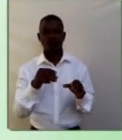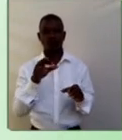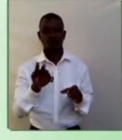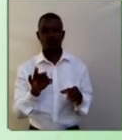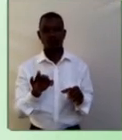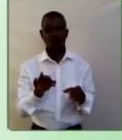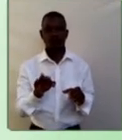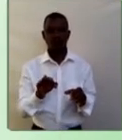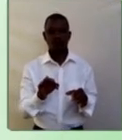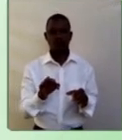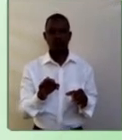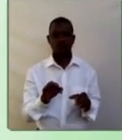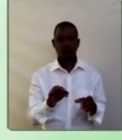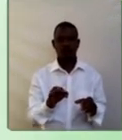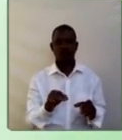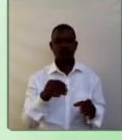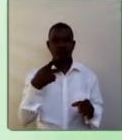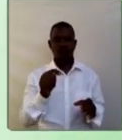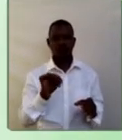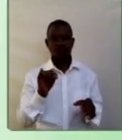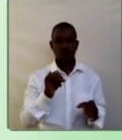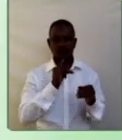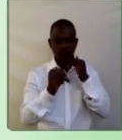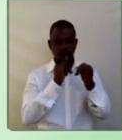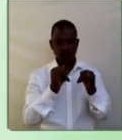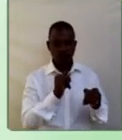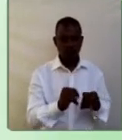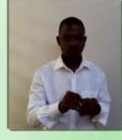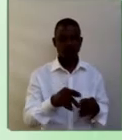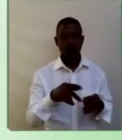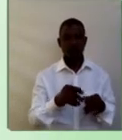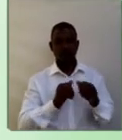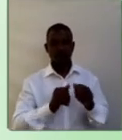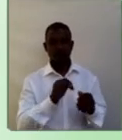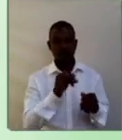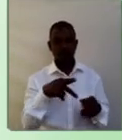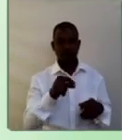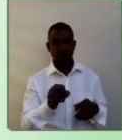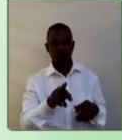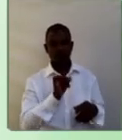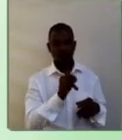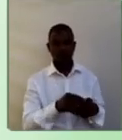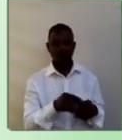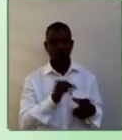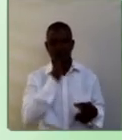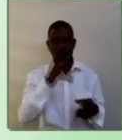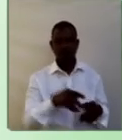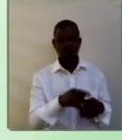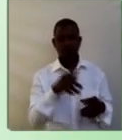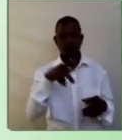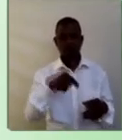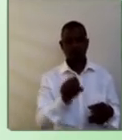9. The interrogative pronouns. An interrogative pronoun is a